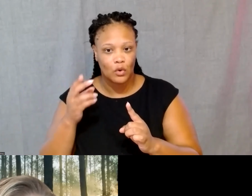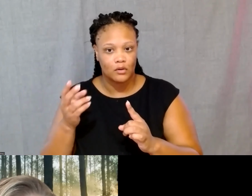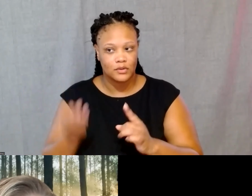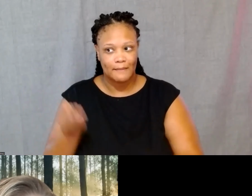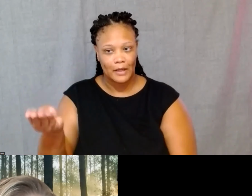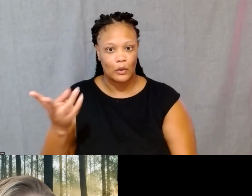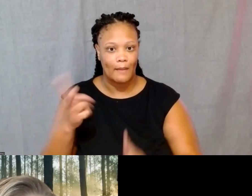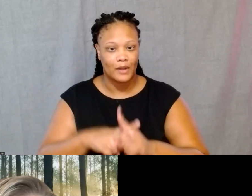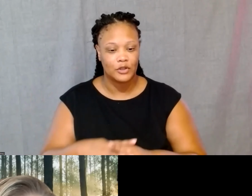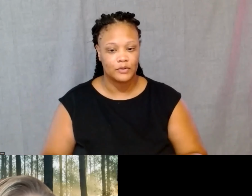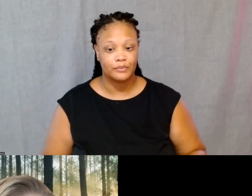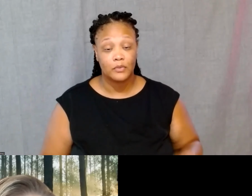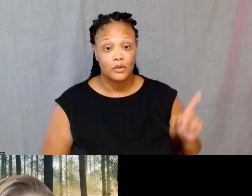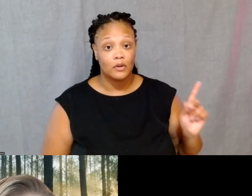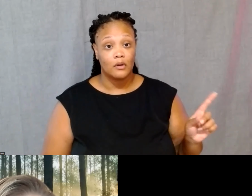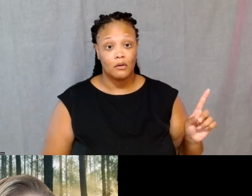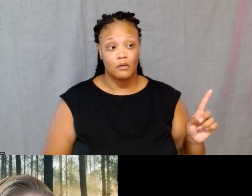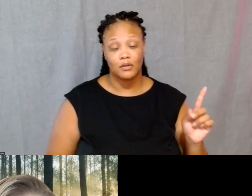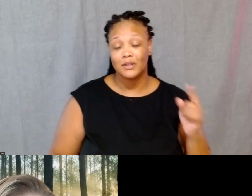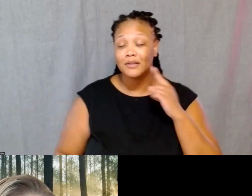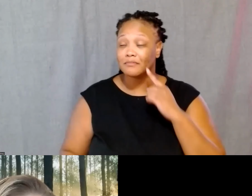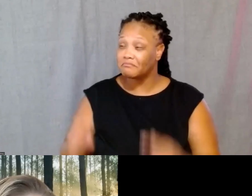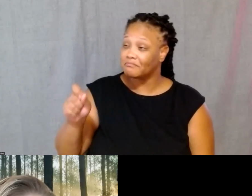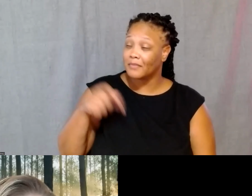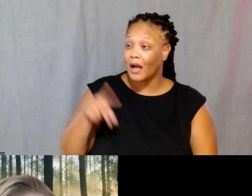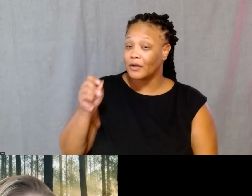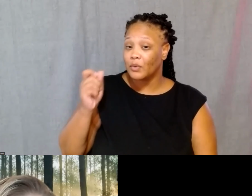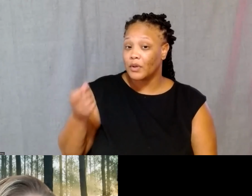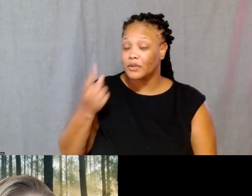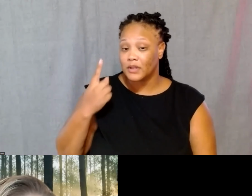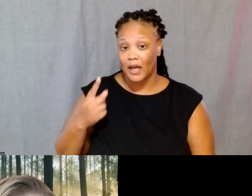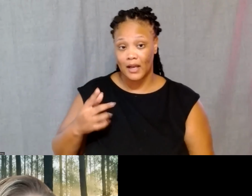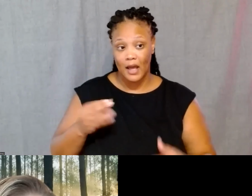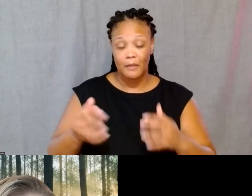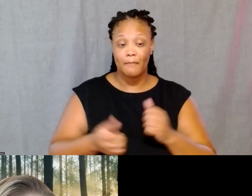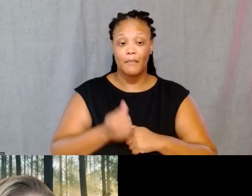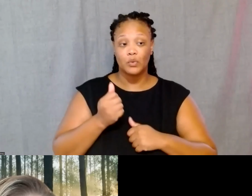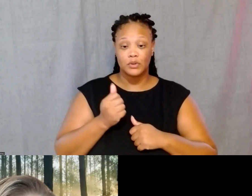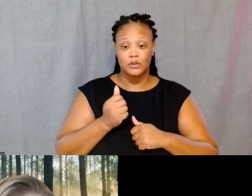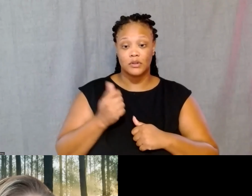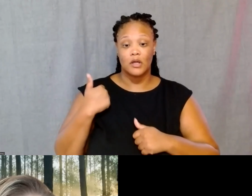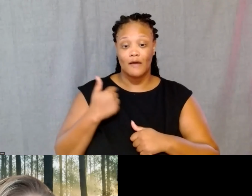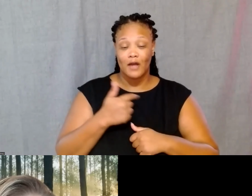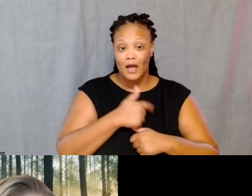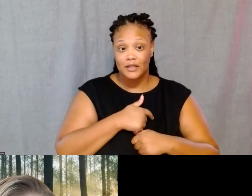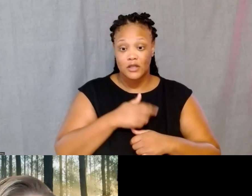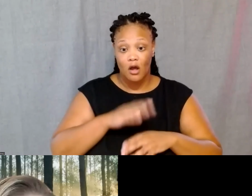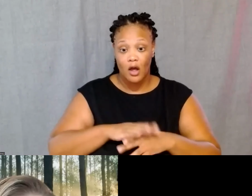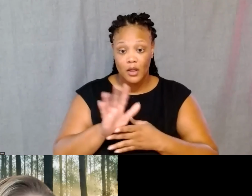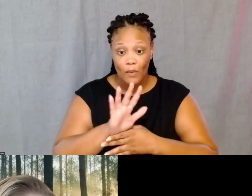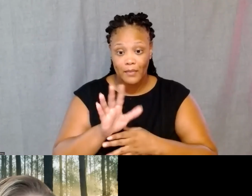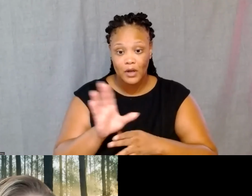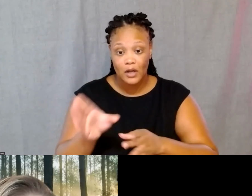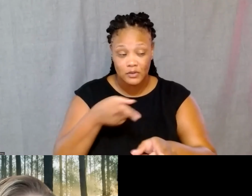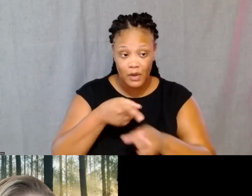that the population that probably most of us on this webinar specialize in is the population